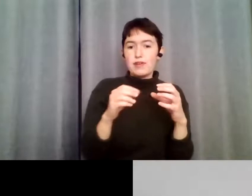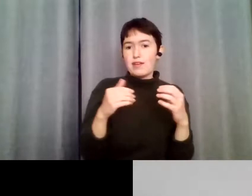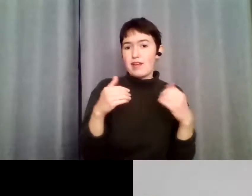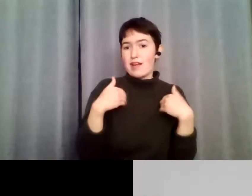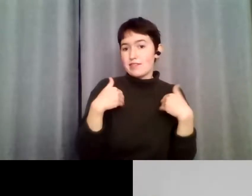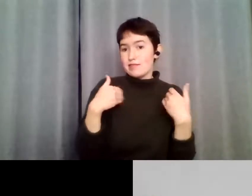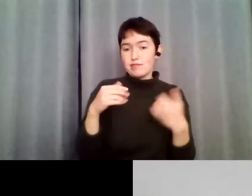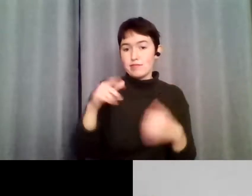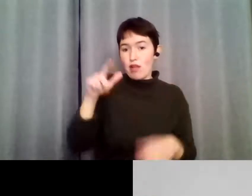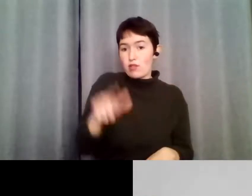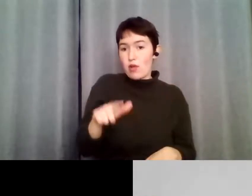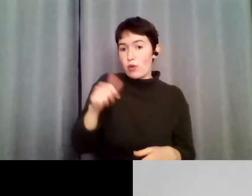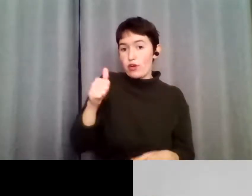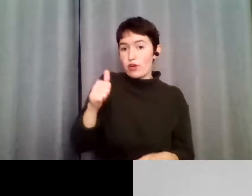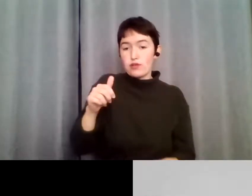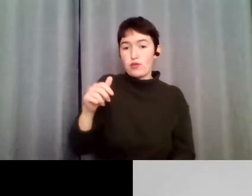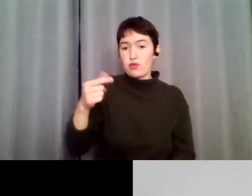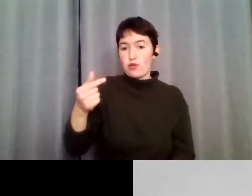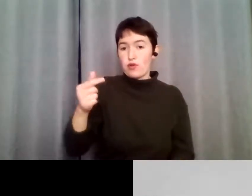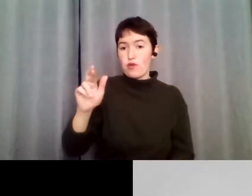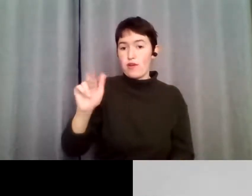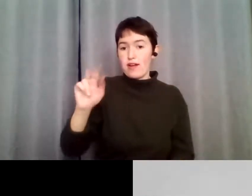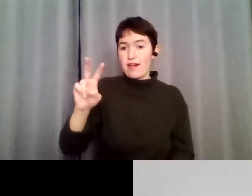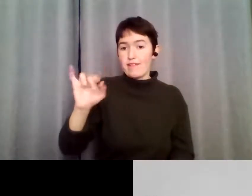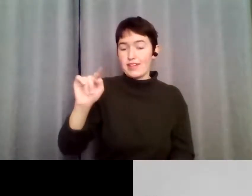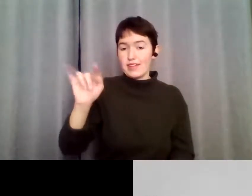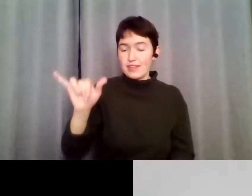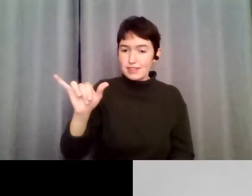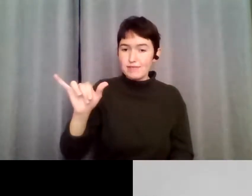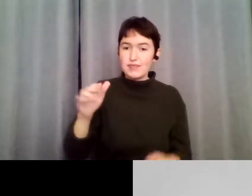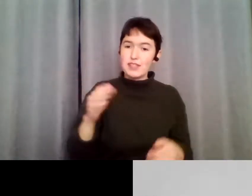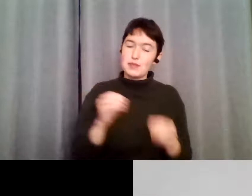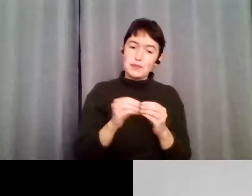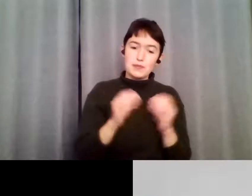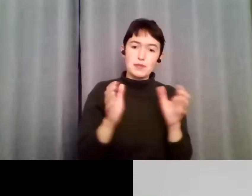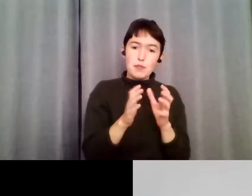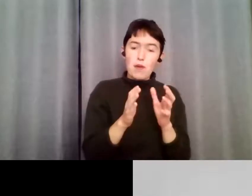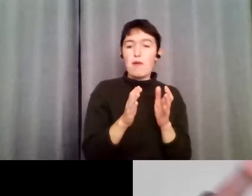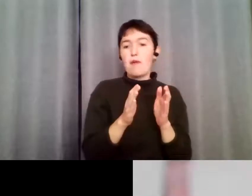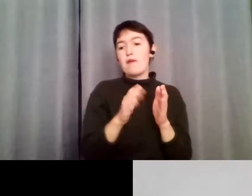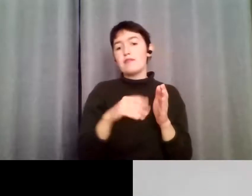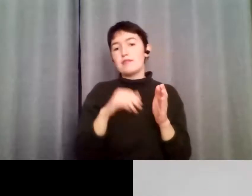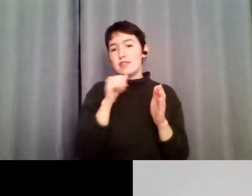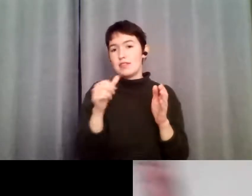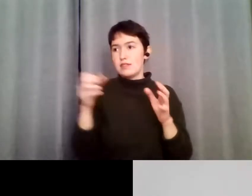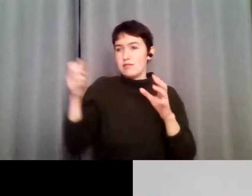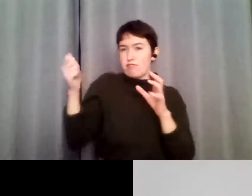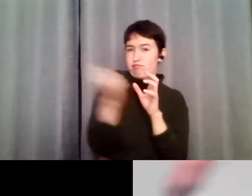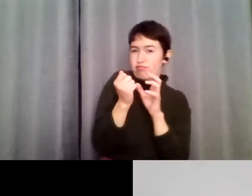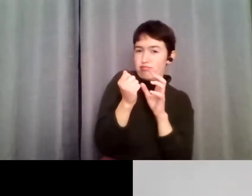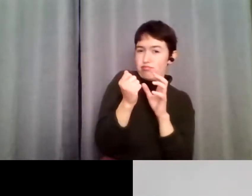Earth, but basically the moon, because it's smaller, it doesn't hold things to it quite as tightly, and so that's why you can